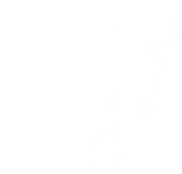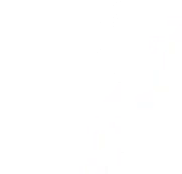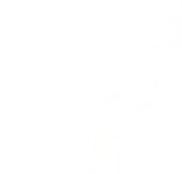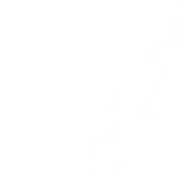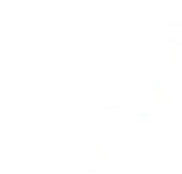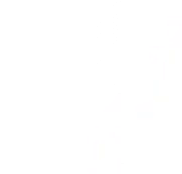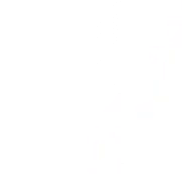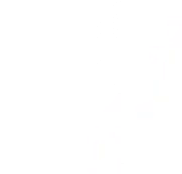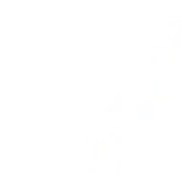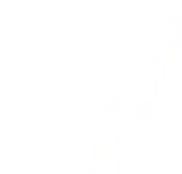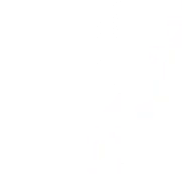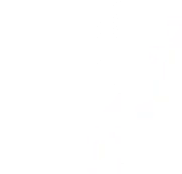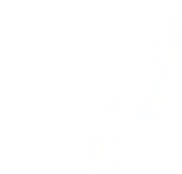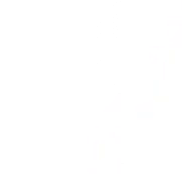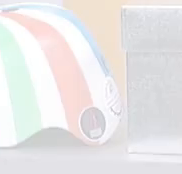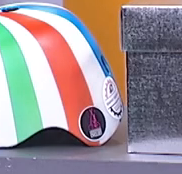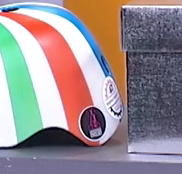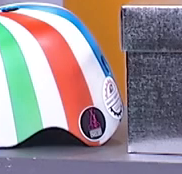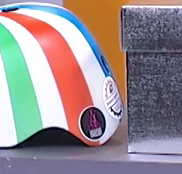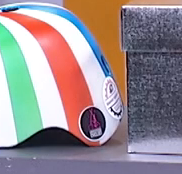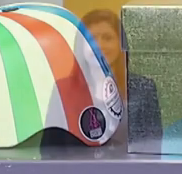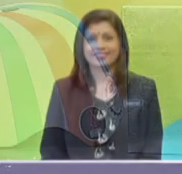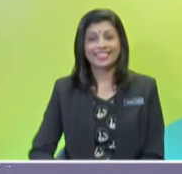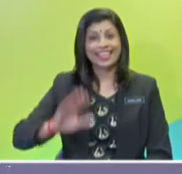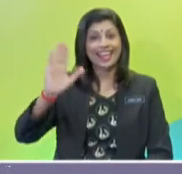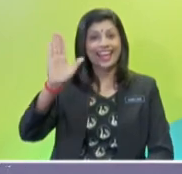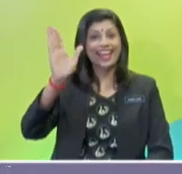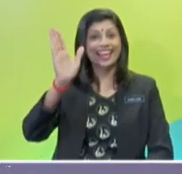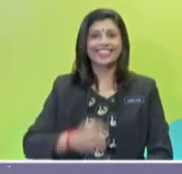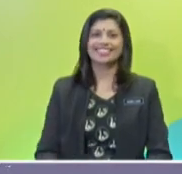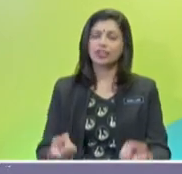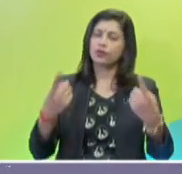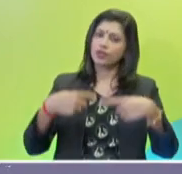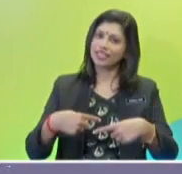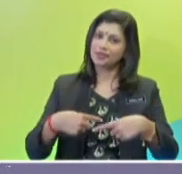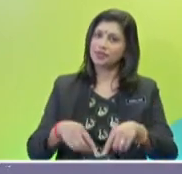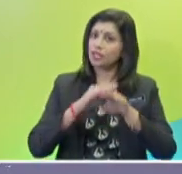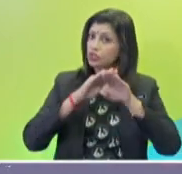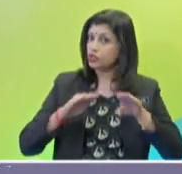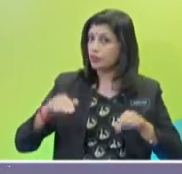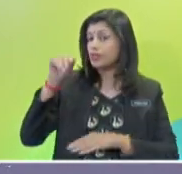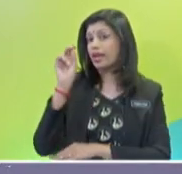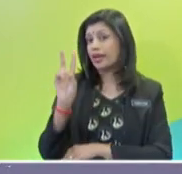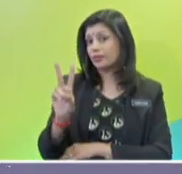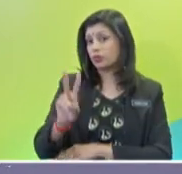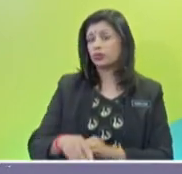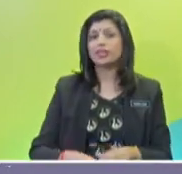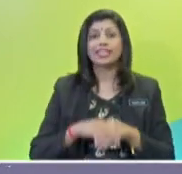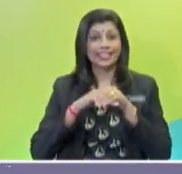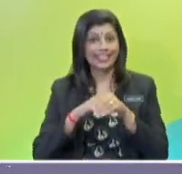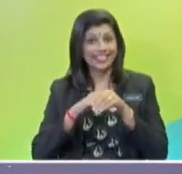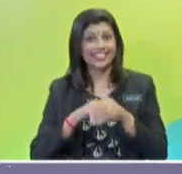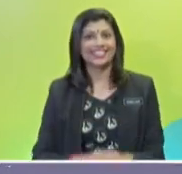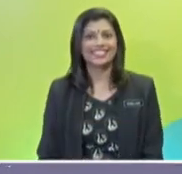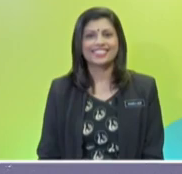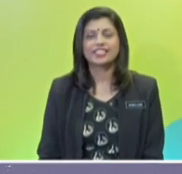Didik TV KPM. Hi everyone, welcome to Slot Tahap 2 with me Chris MJ as well